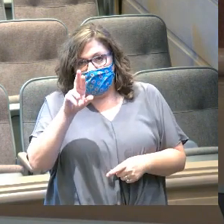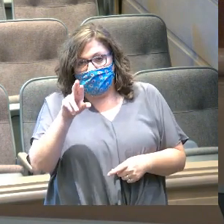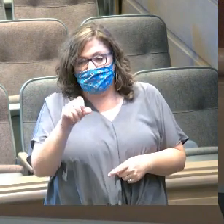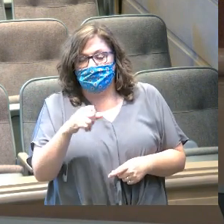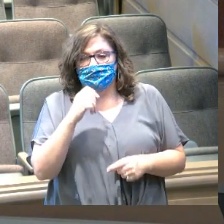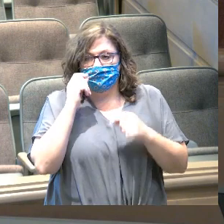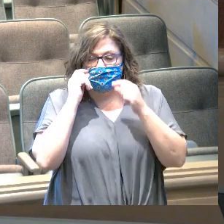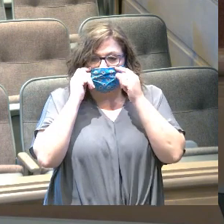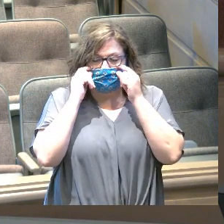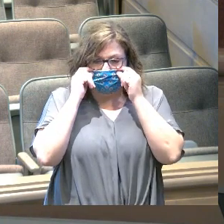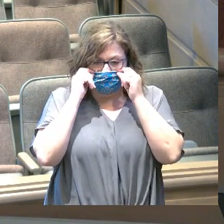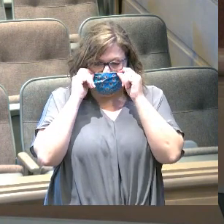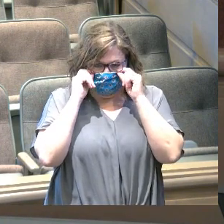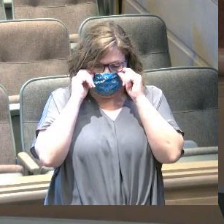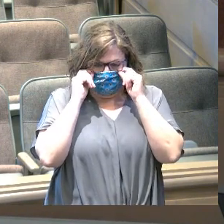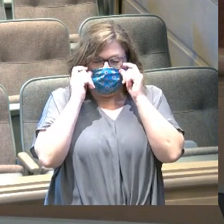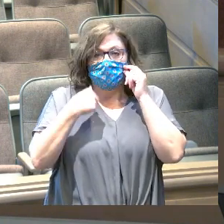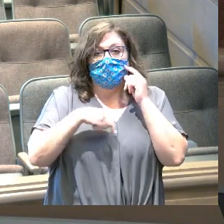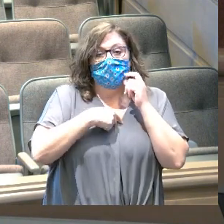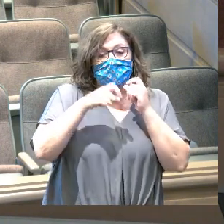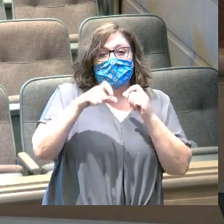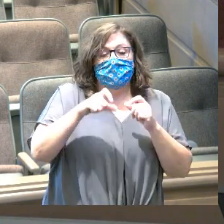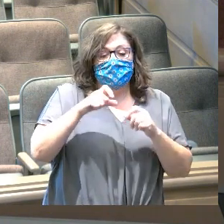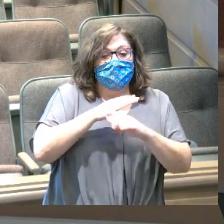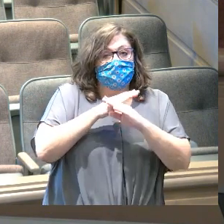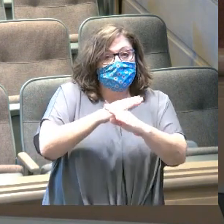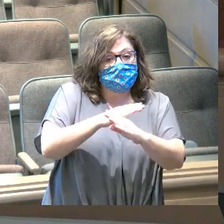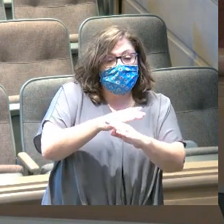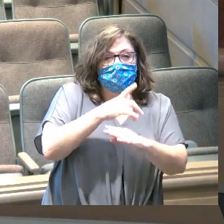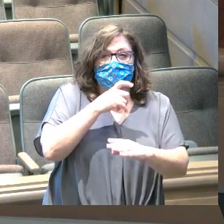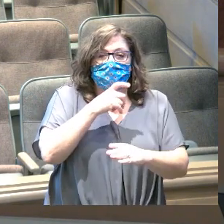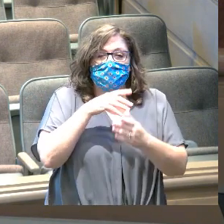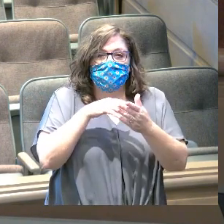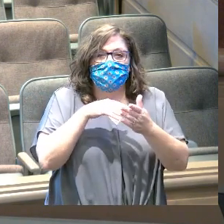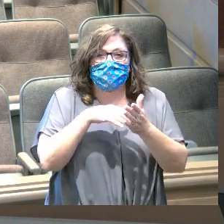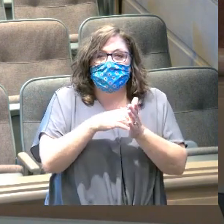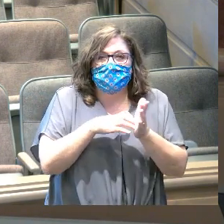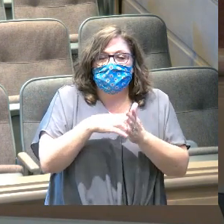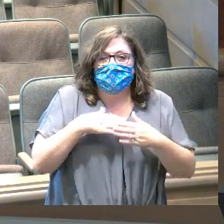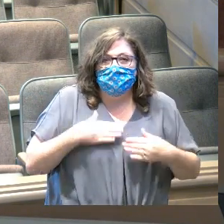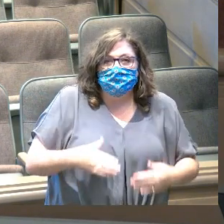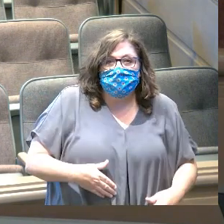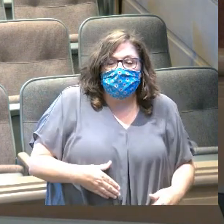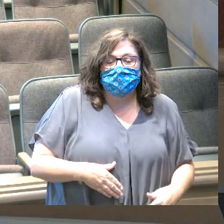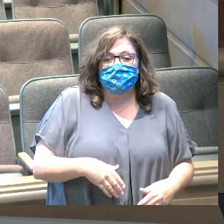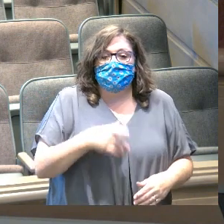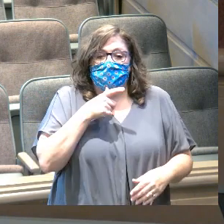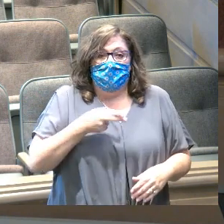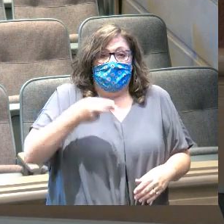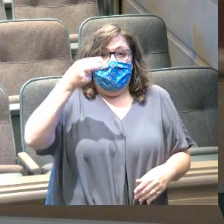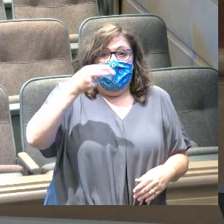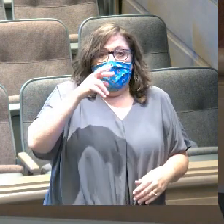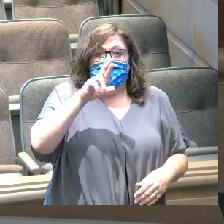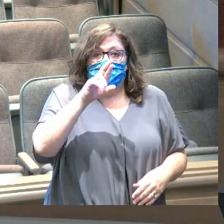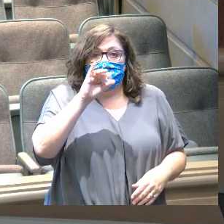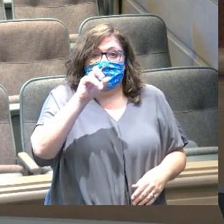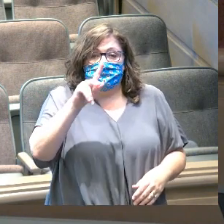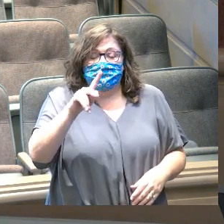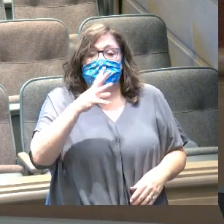best protect those that are medically fragile, those that are at the highest risk. And we can also